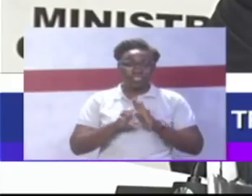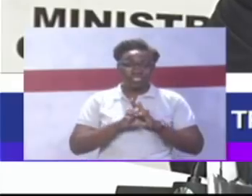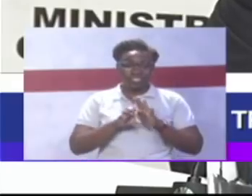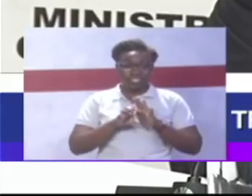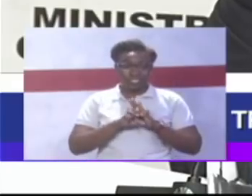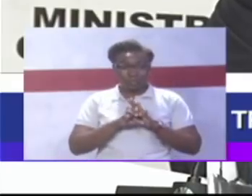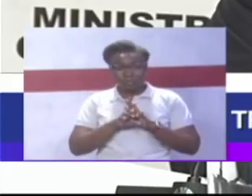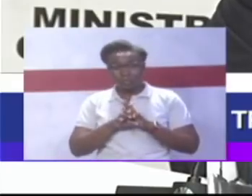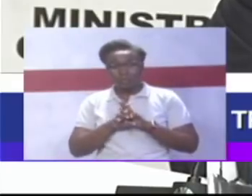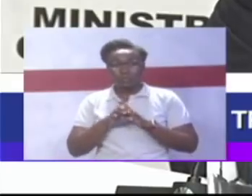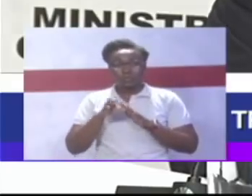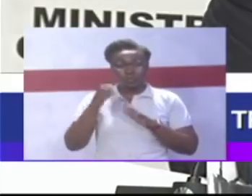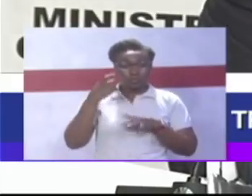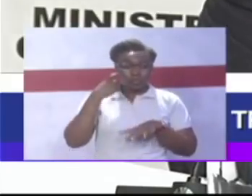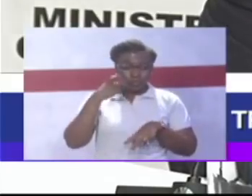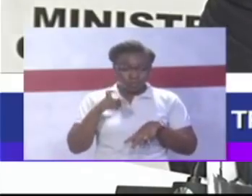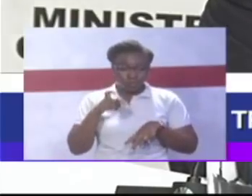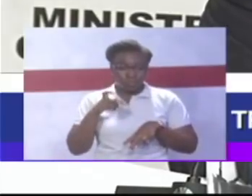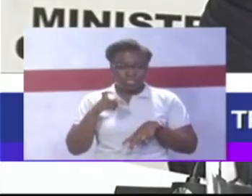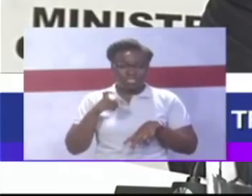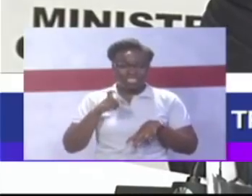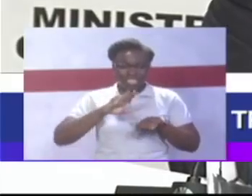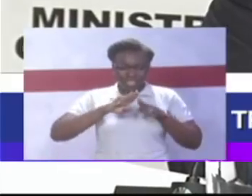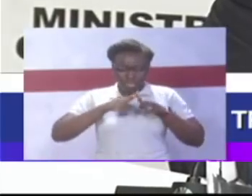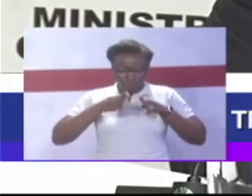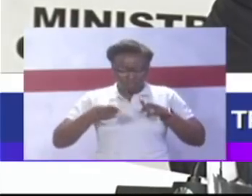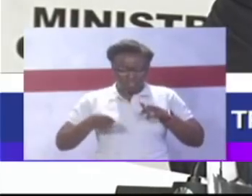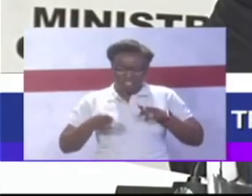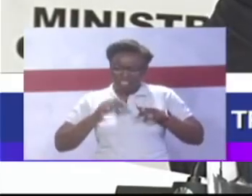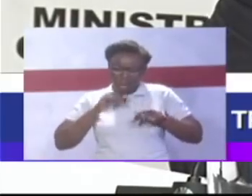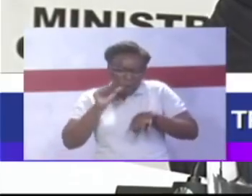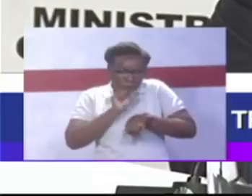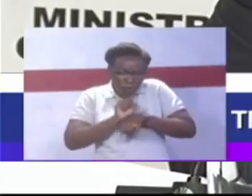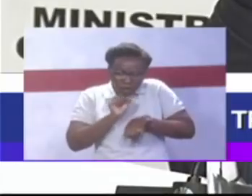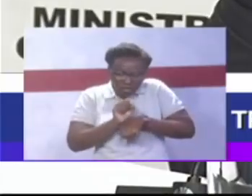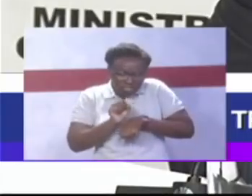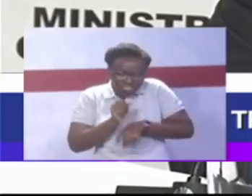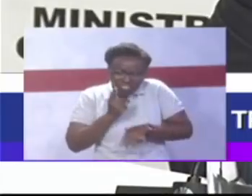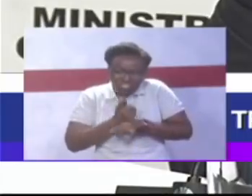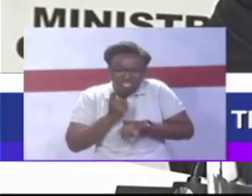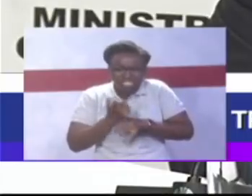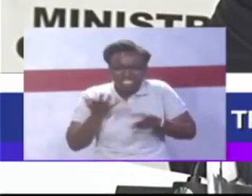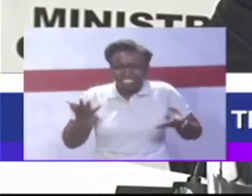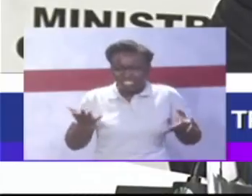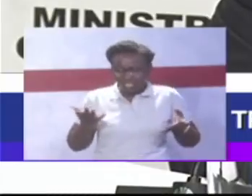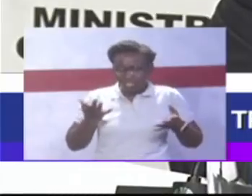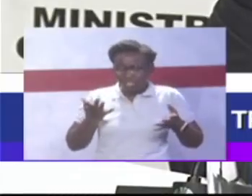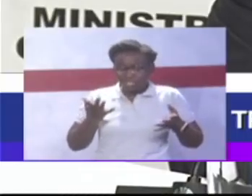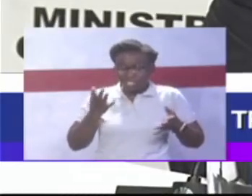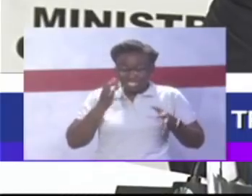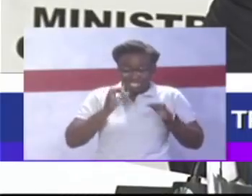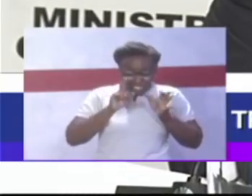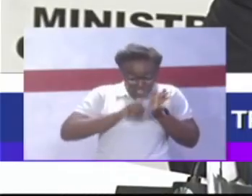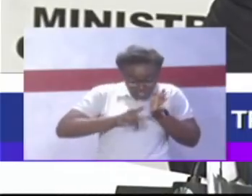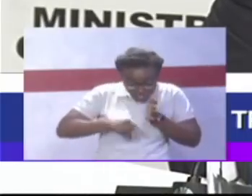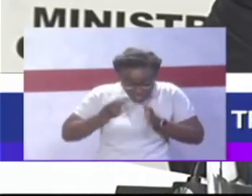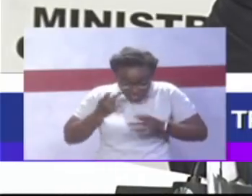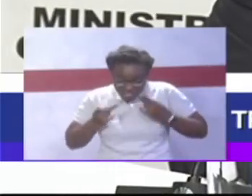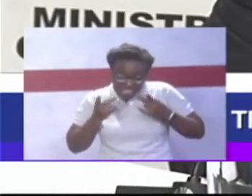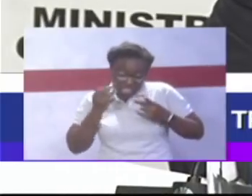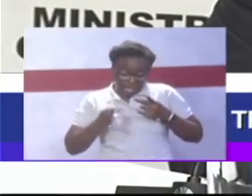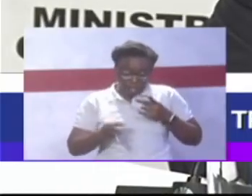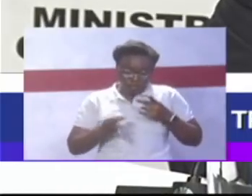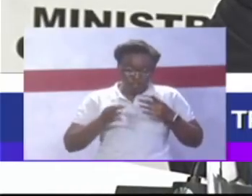aren't functioning as they were previously because they do a full checkup. They check to see whether everything is as it was: